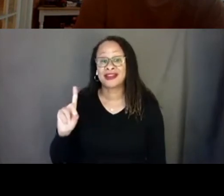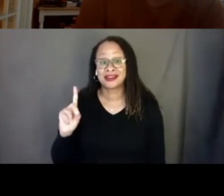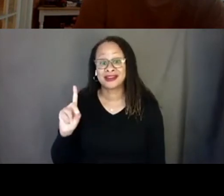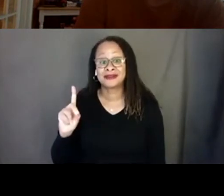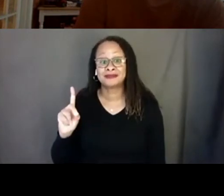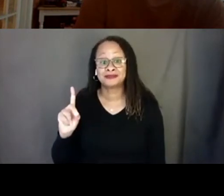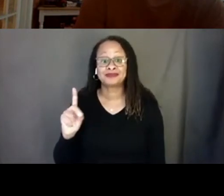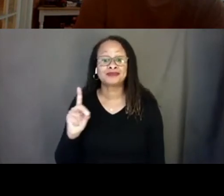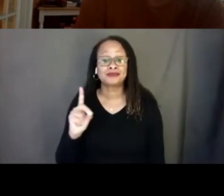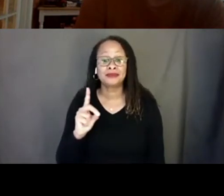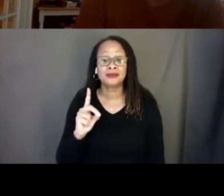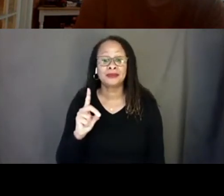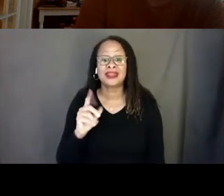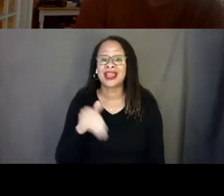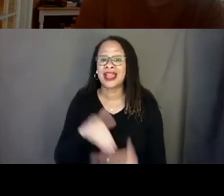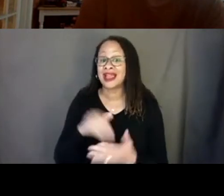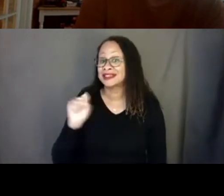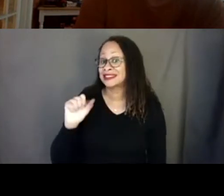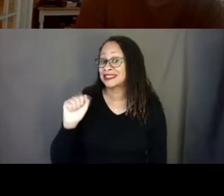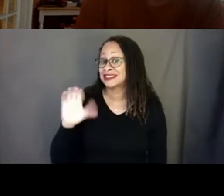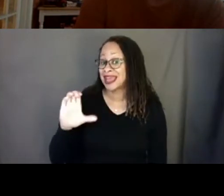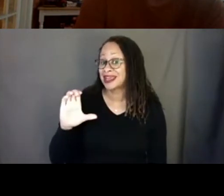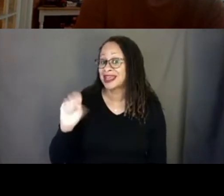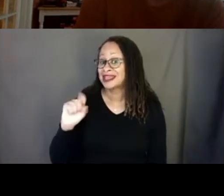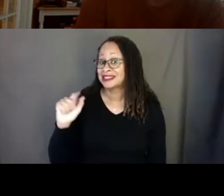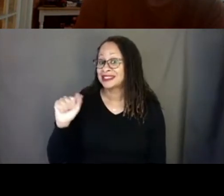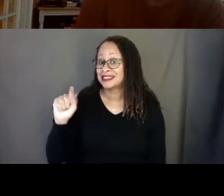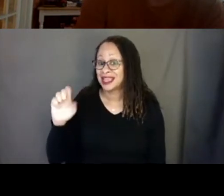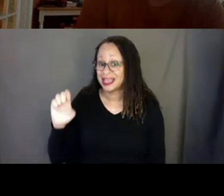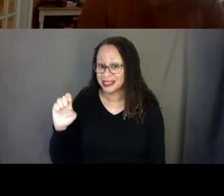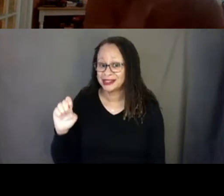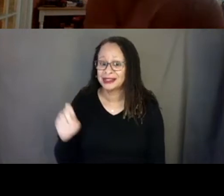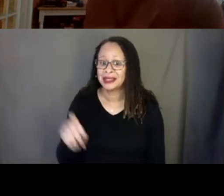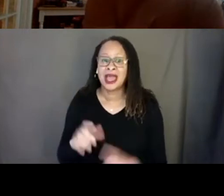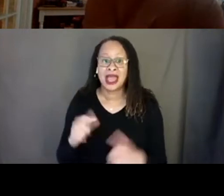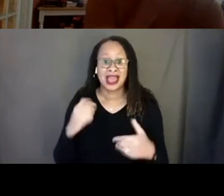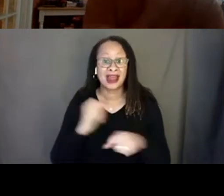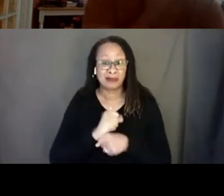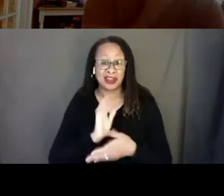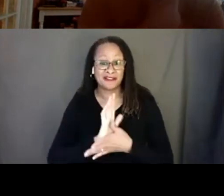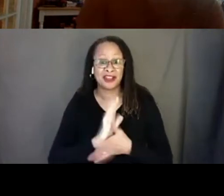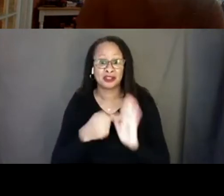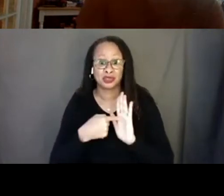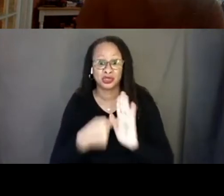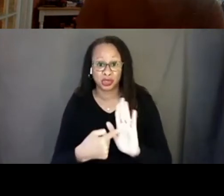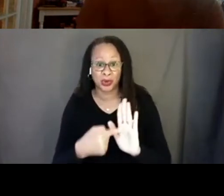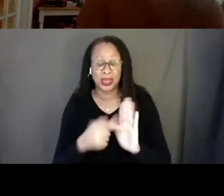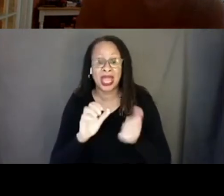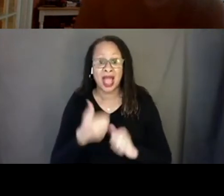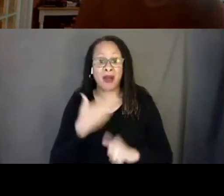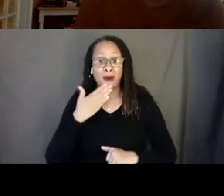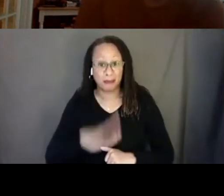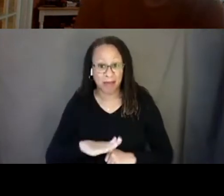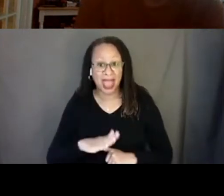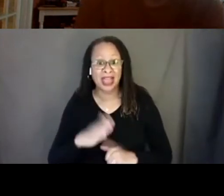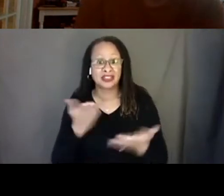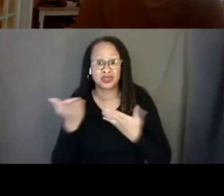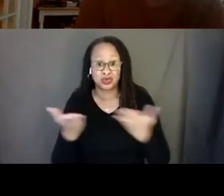I had gone to undergrad at Sacramento State University, where I made a film basically showing how bad services for students with disabilities